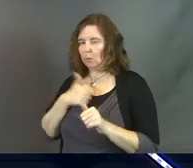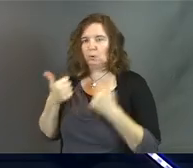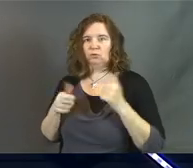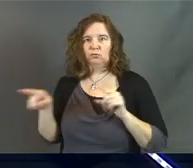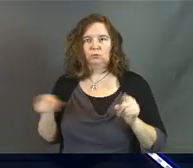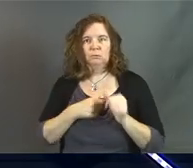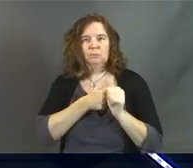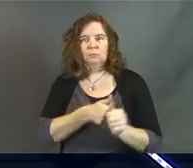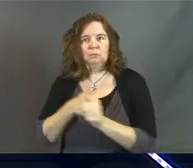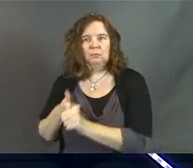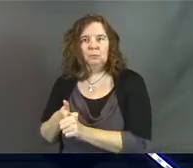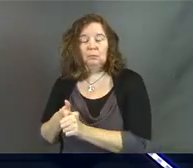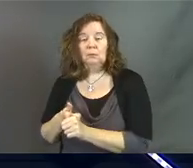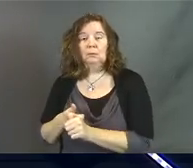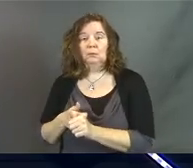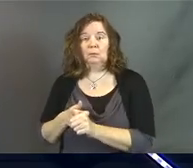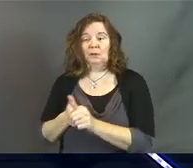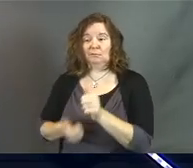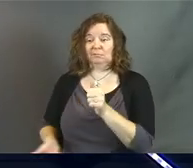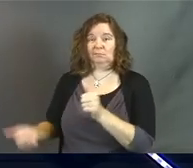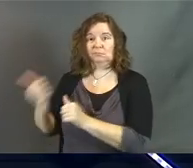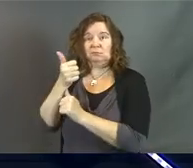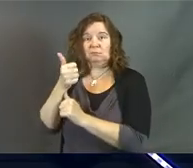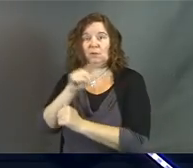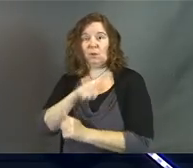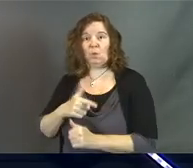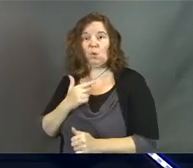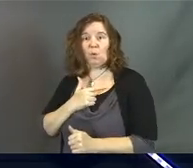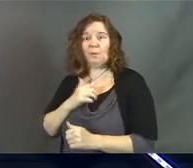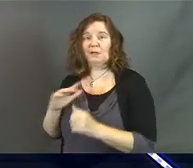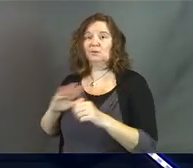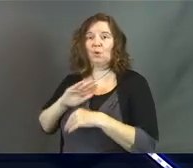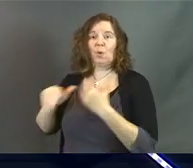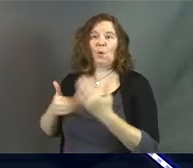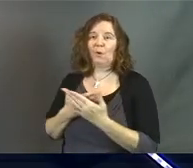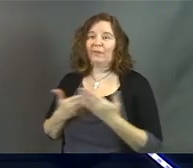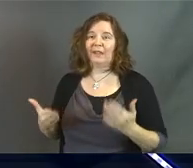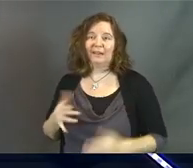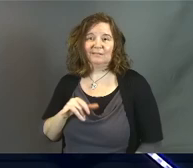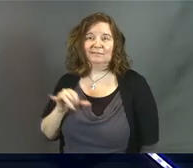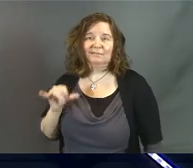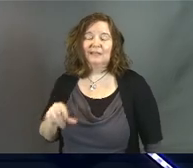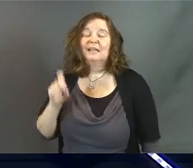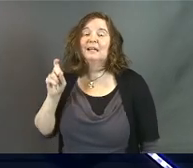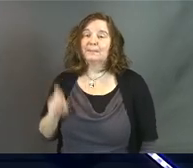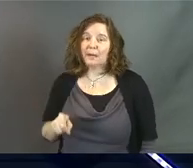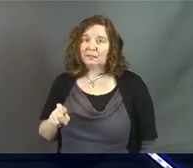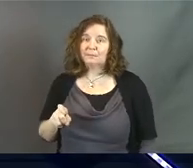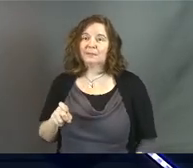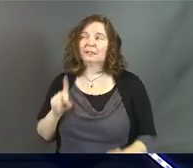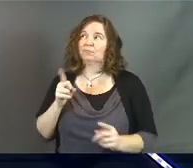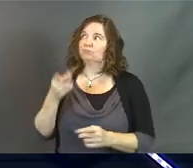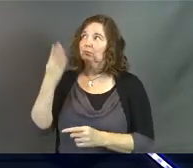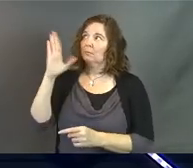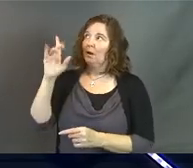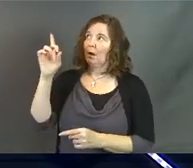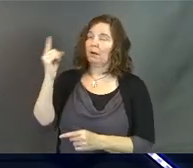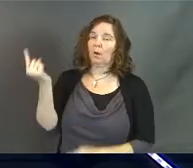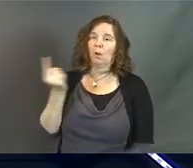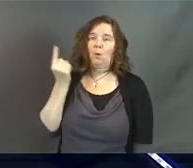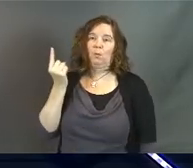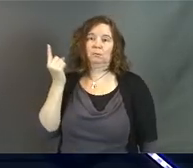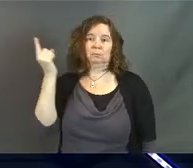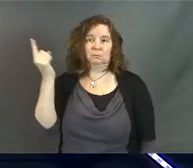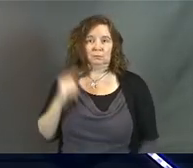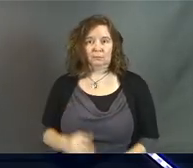loyalties. And ultimate loyalty is the whole thing. It must be to God